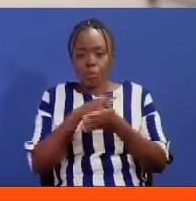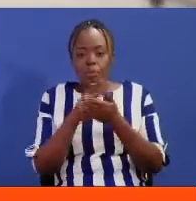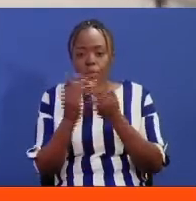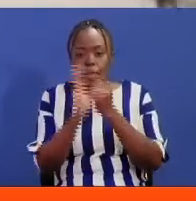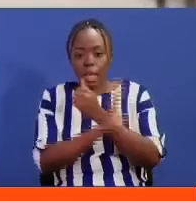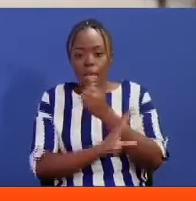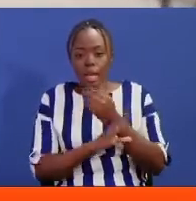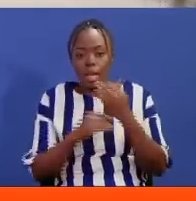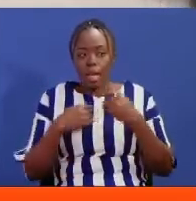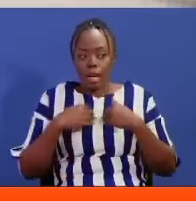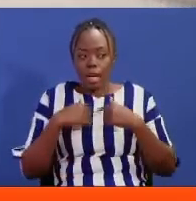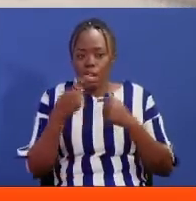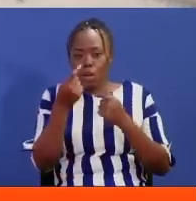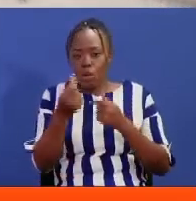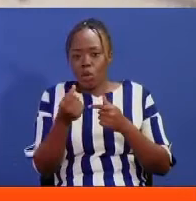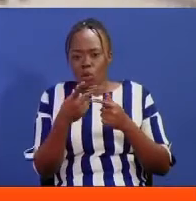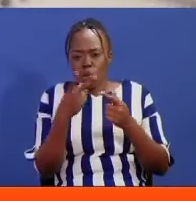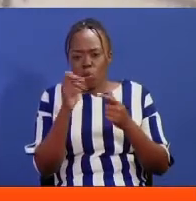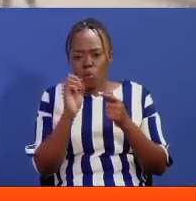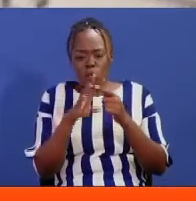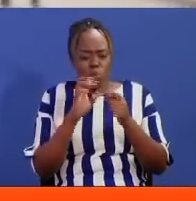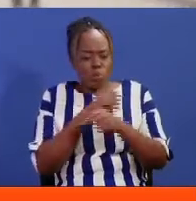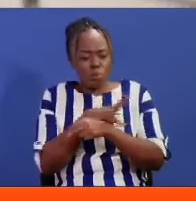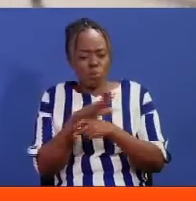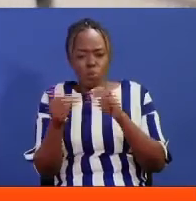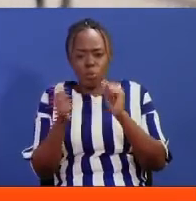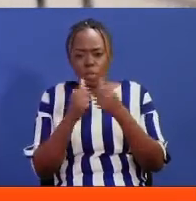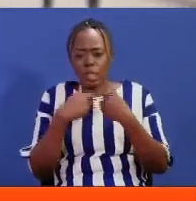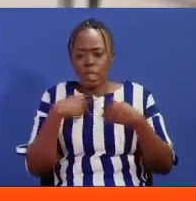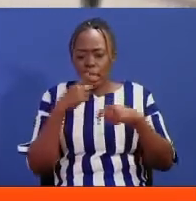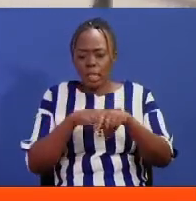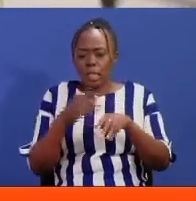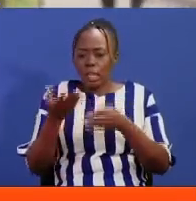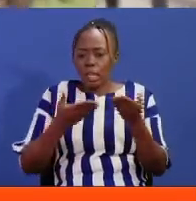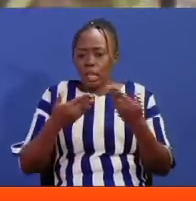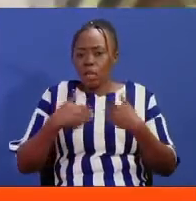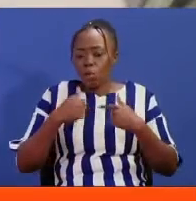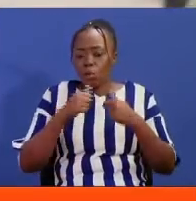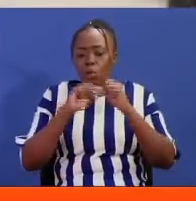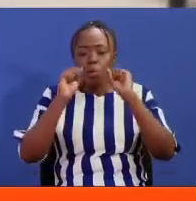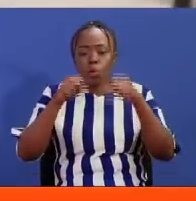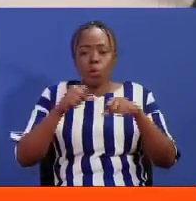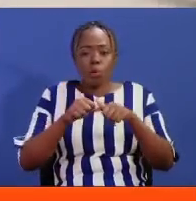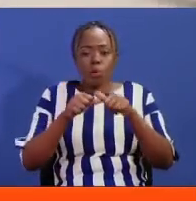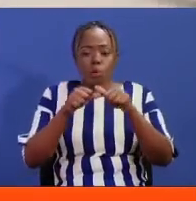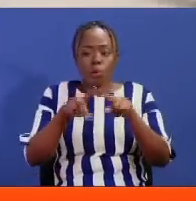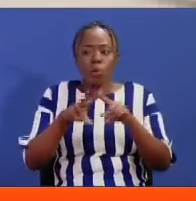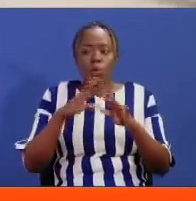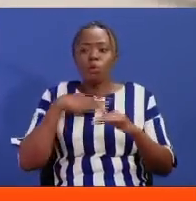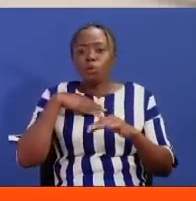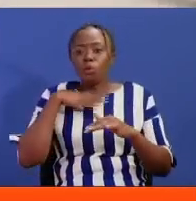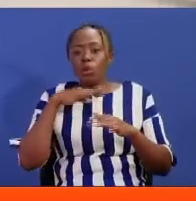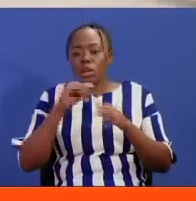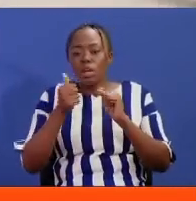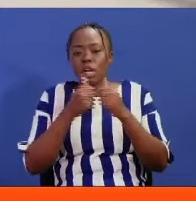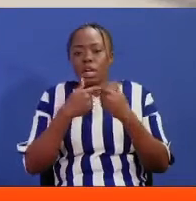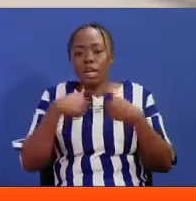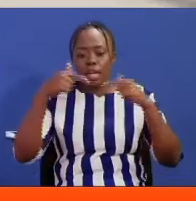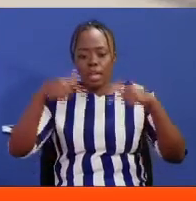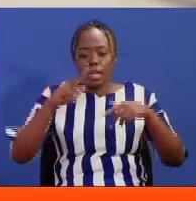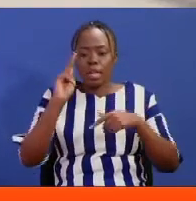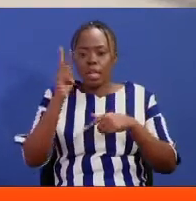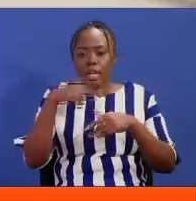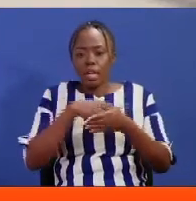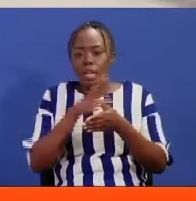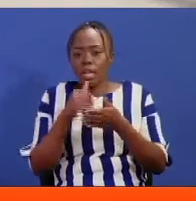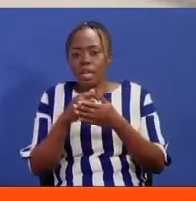been facing a shortage of COVID-19 vaccines at a time where there have been evolution of deadly variants. Here in Kenya,